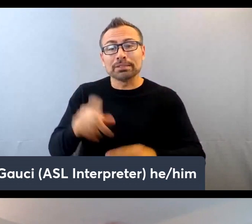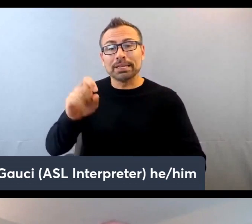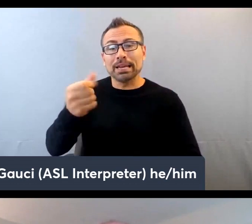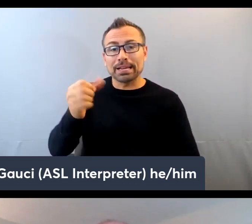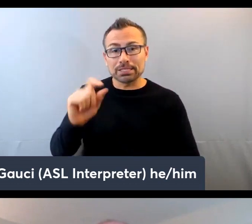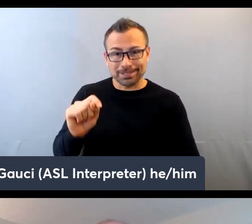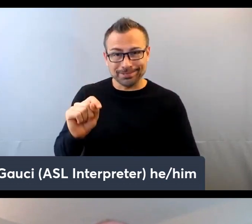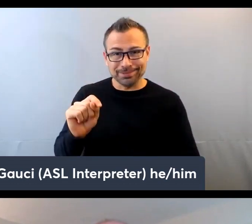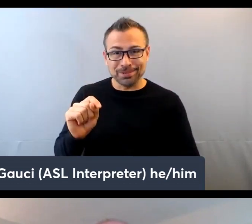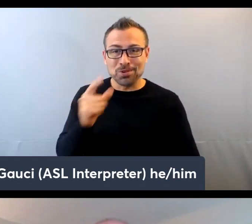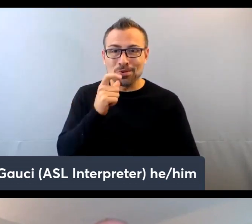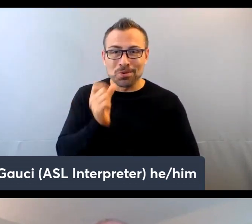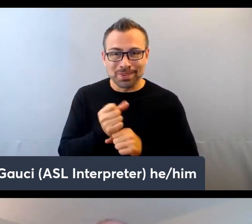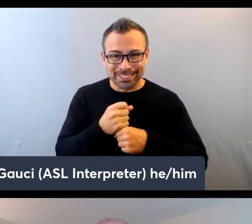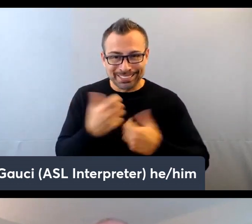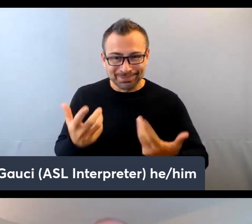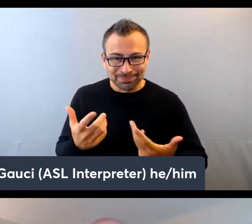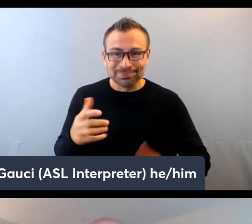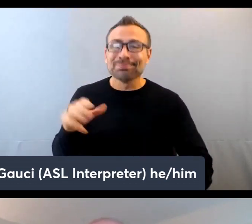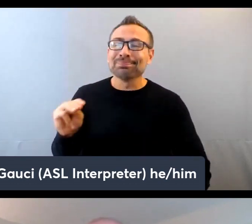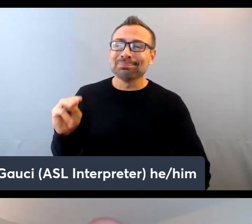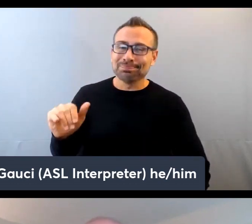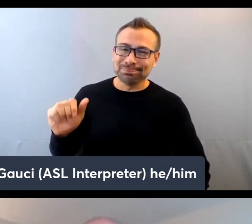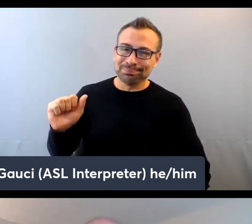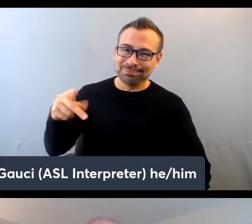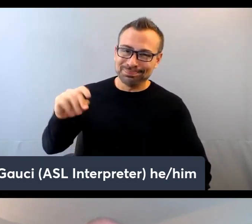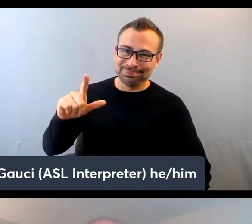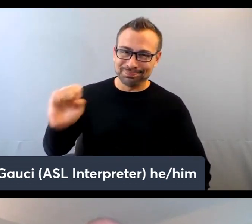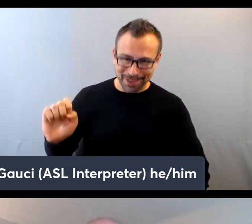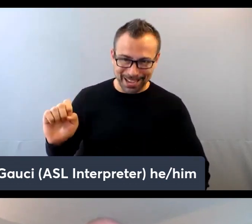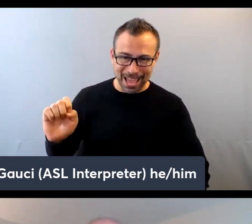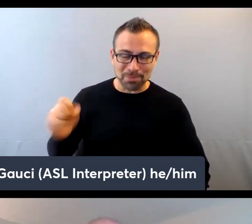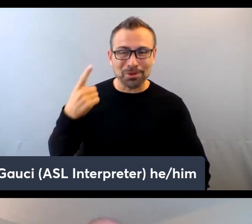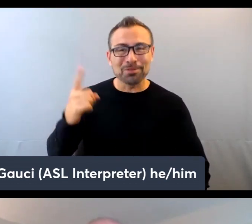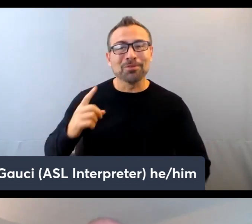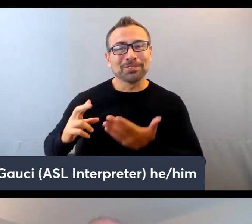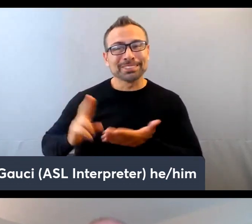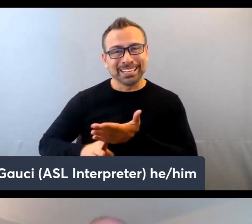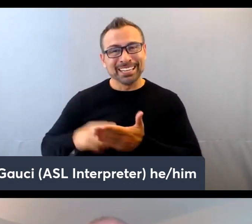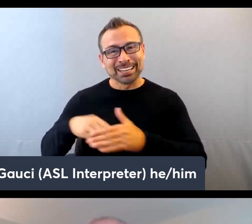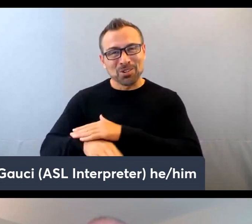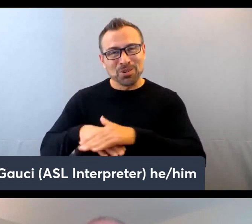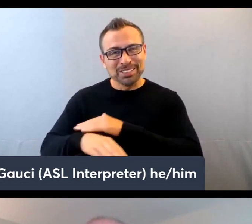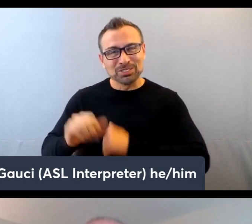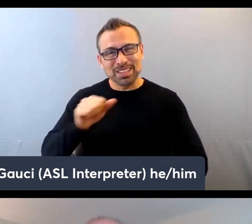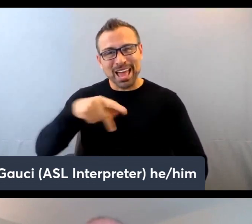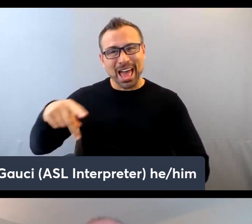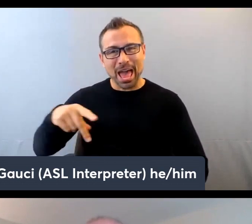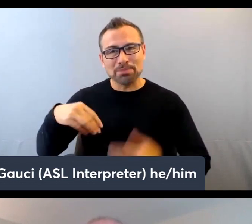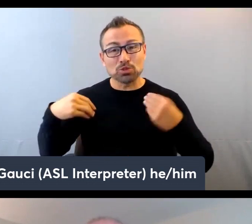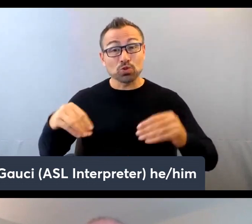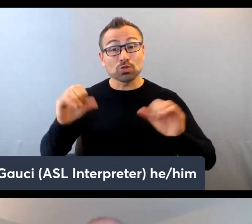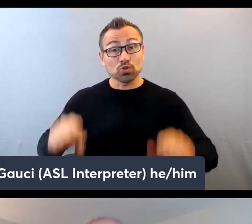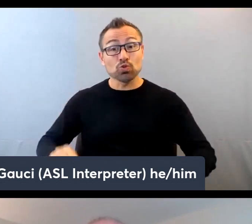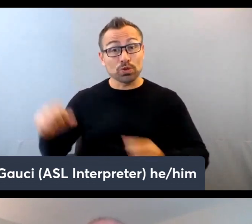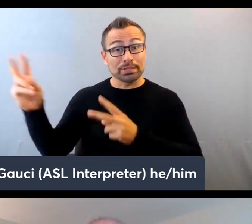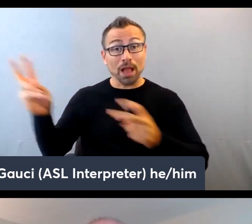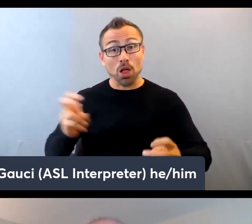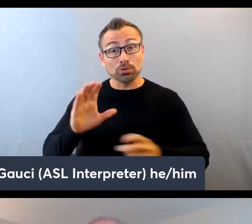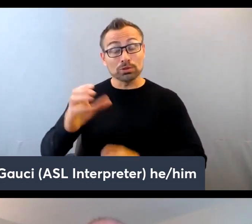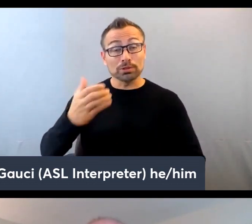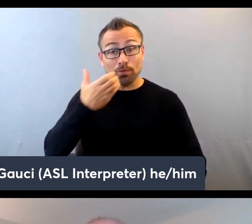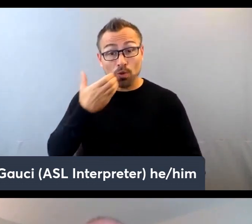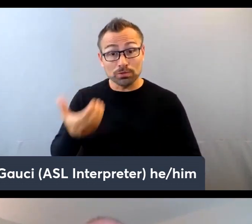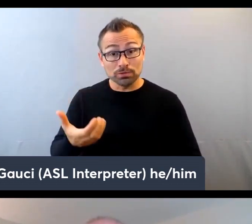made by Apple to get signed in order to get onto the App Store, so you can download it onto your phone.